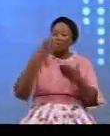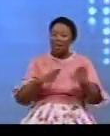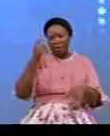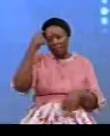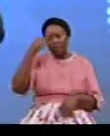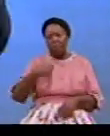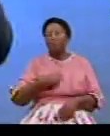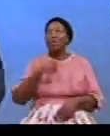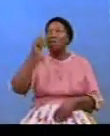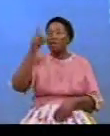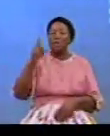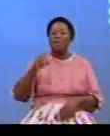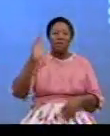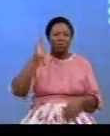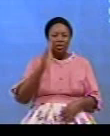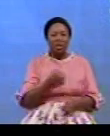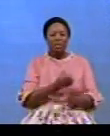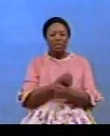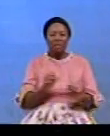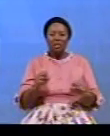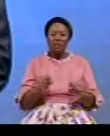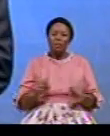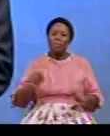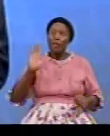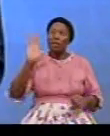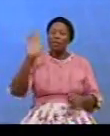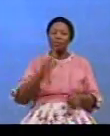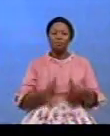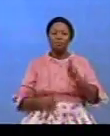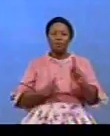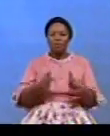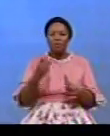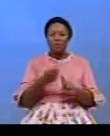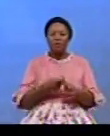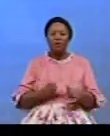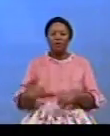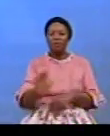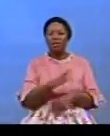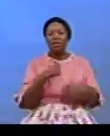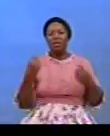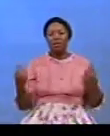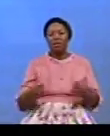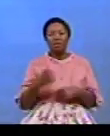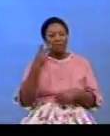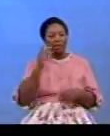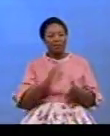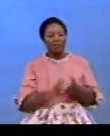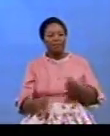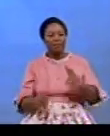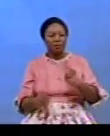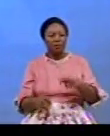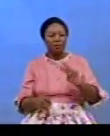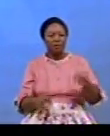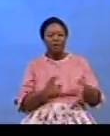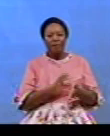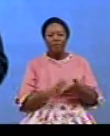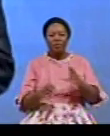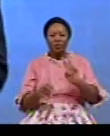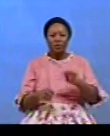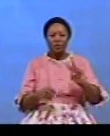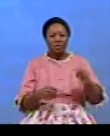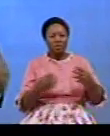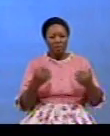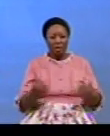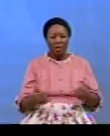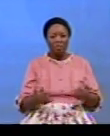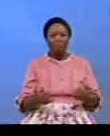gives him condemnation. But there's a Redeemer, the Redeemer from heaven revealed